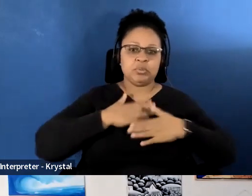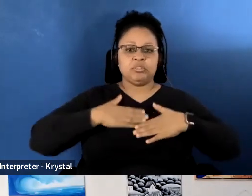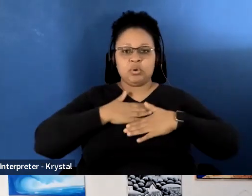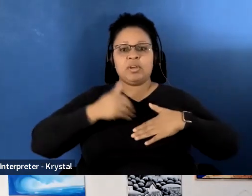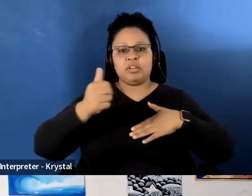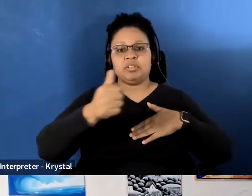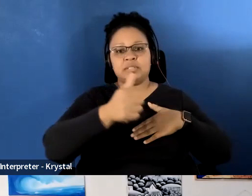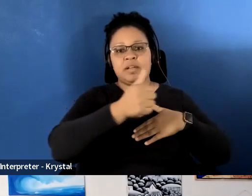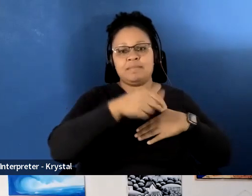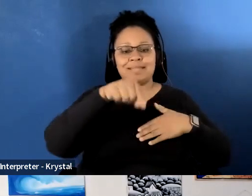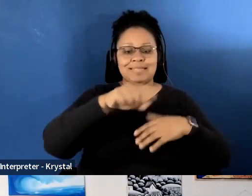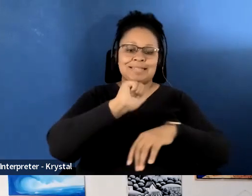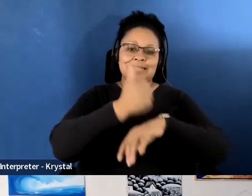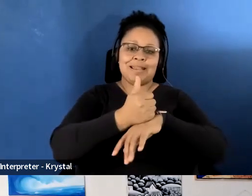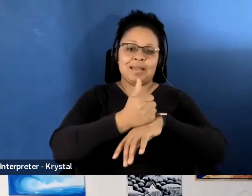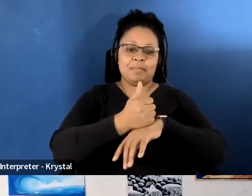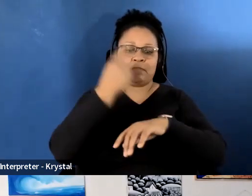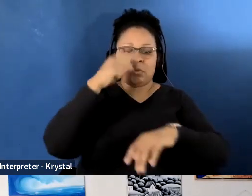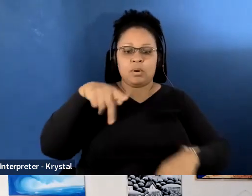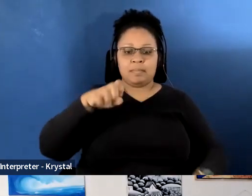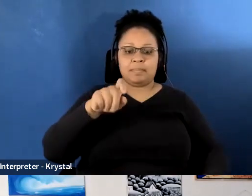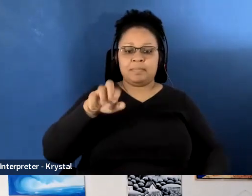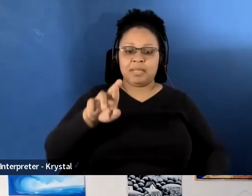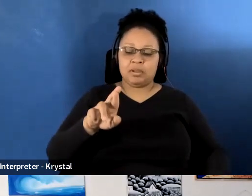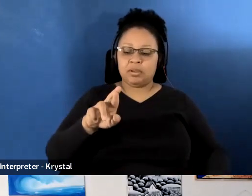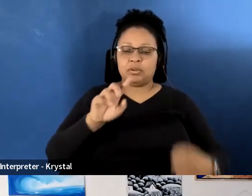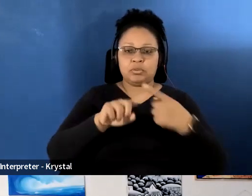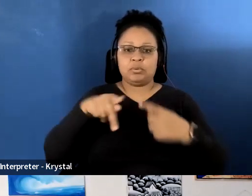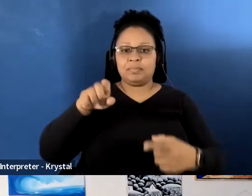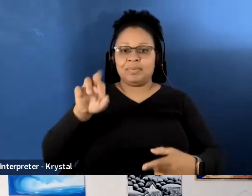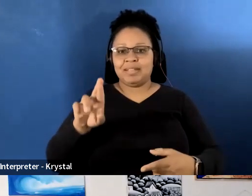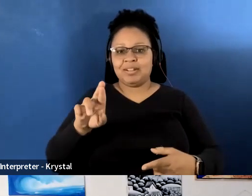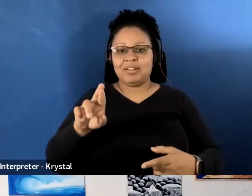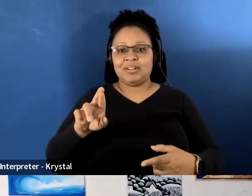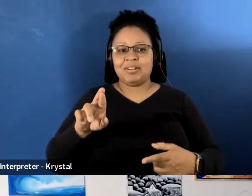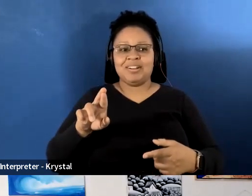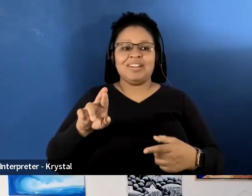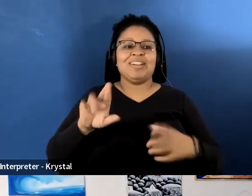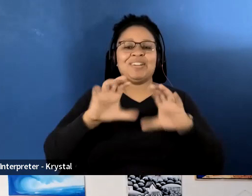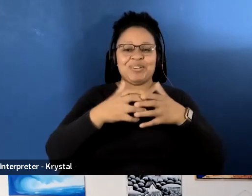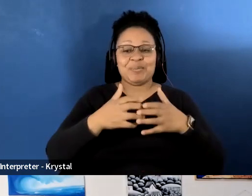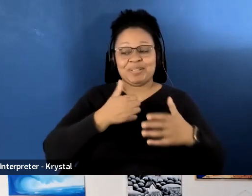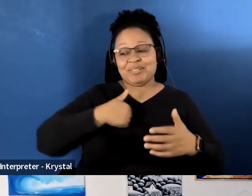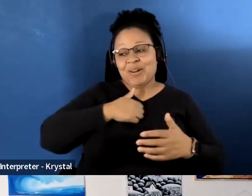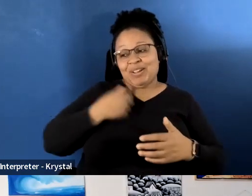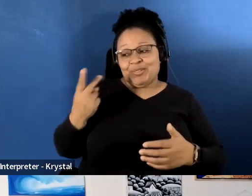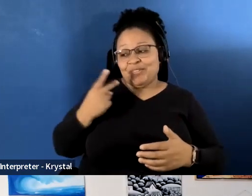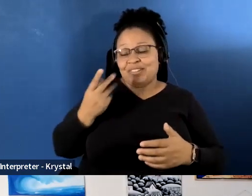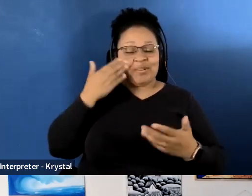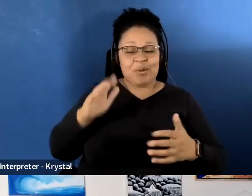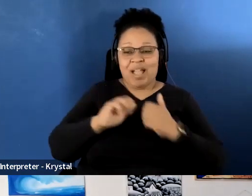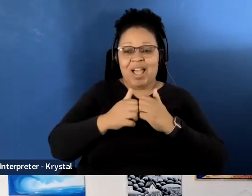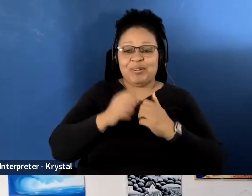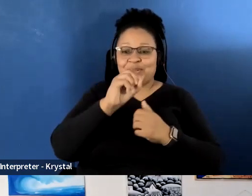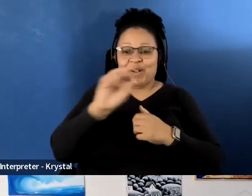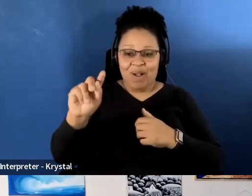because this is set up to be a peer-to-peer group. Jamie and I don't even know how to turn Discord on, and we apologize, but we are